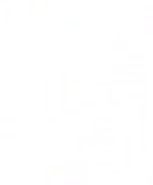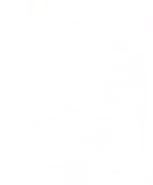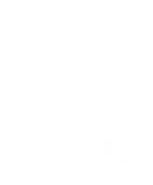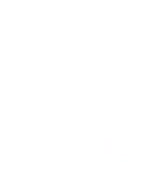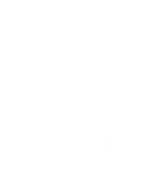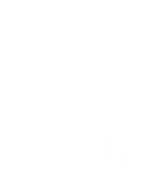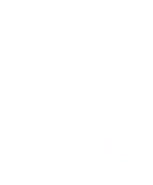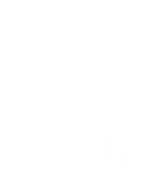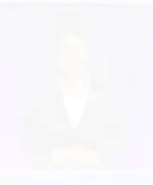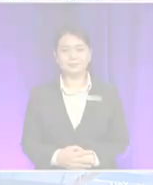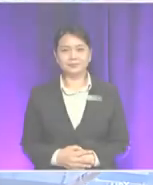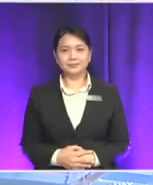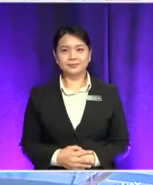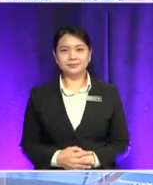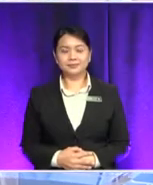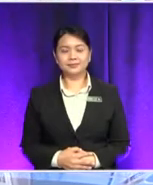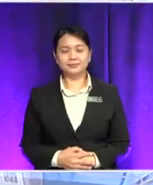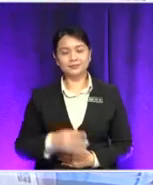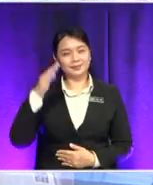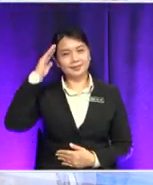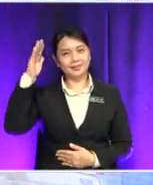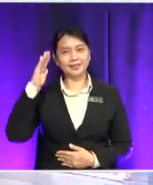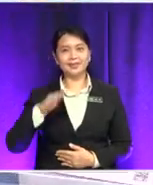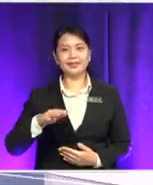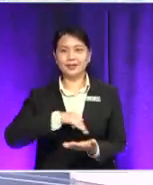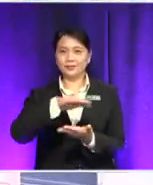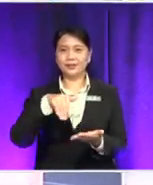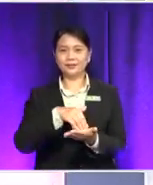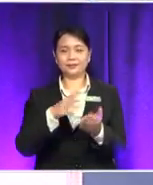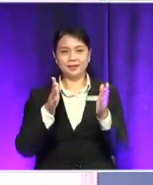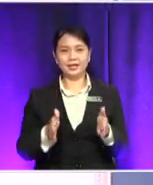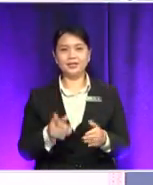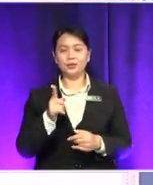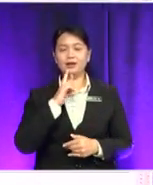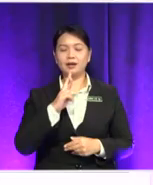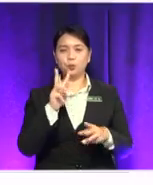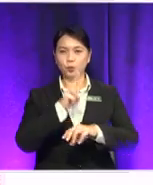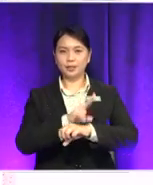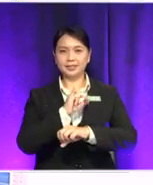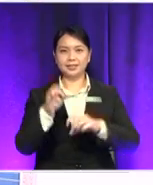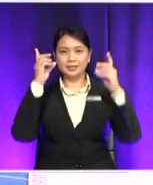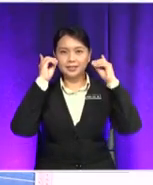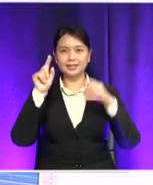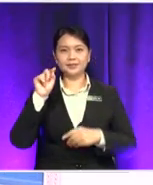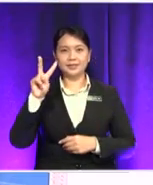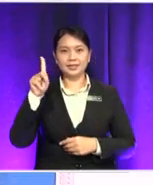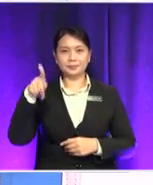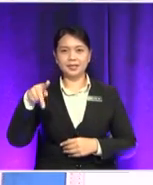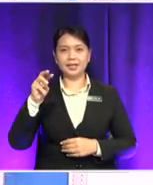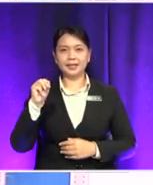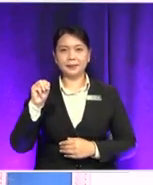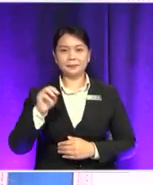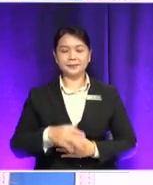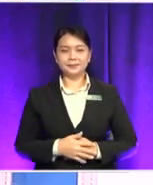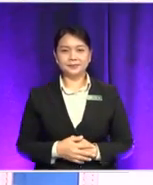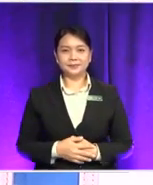KPM. Hello everyone, you are now watching DidikTV KPM. We are in the upper secondary slot